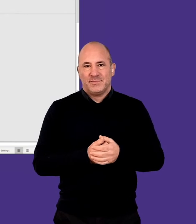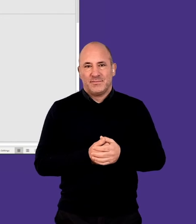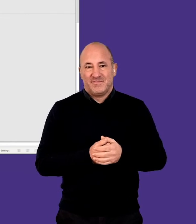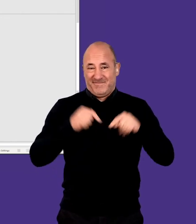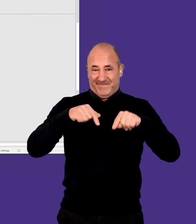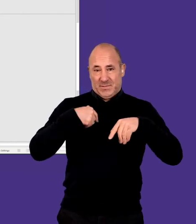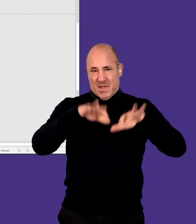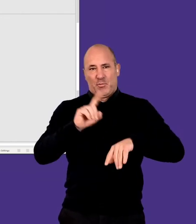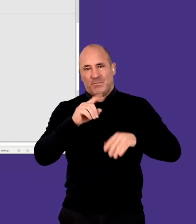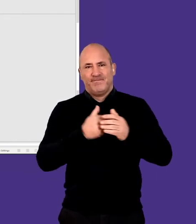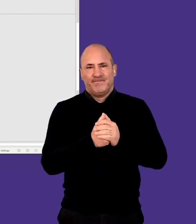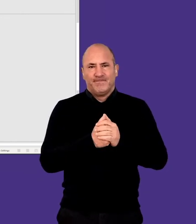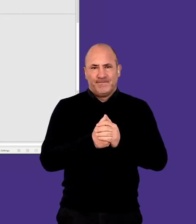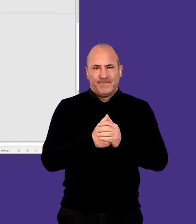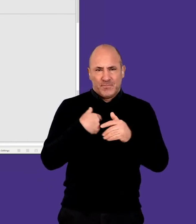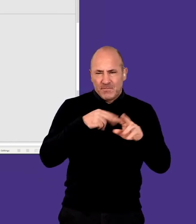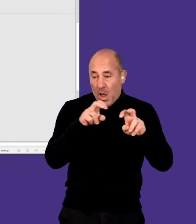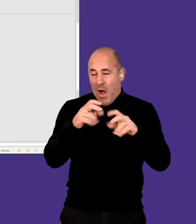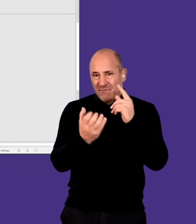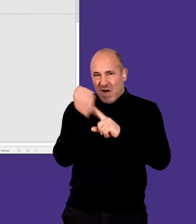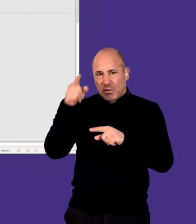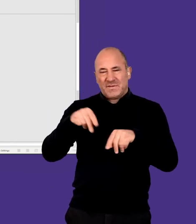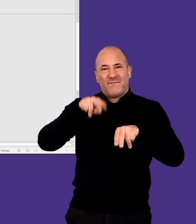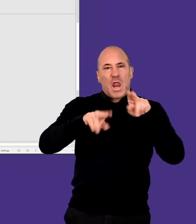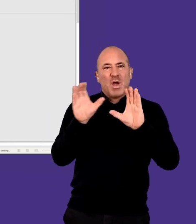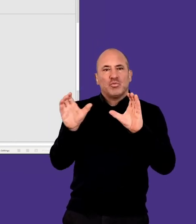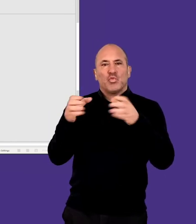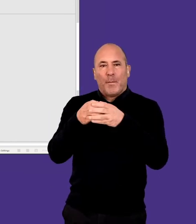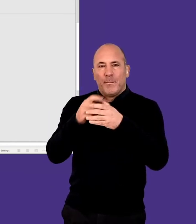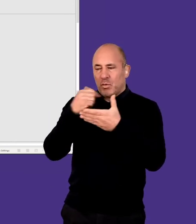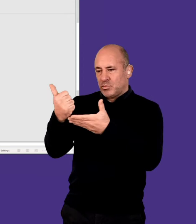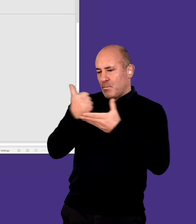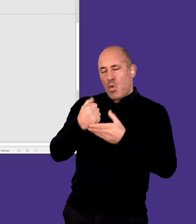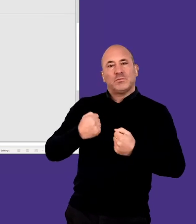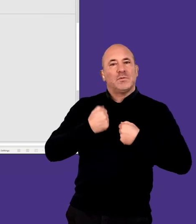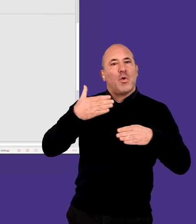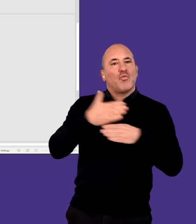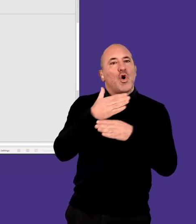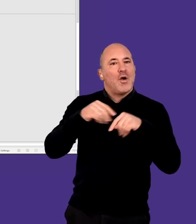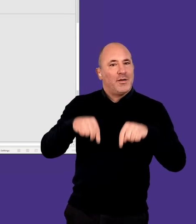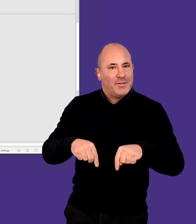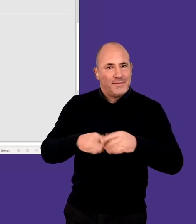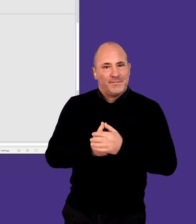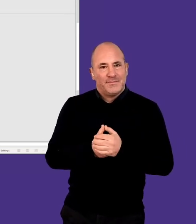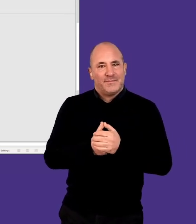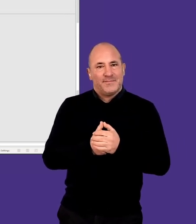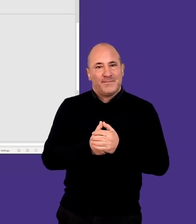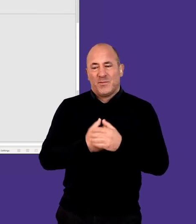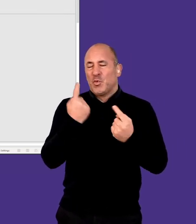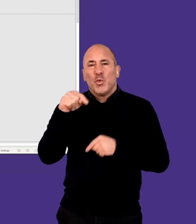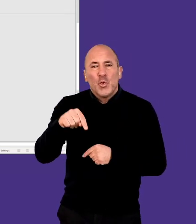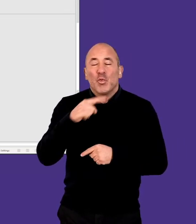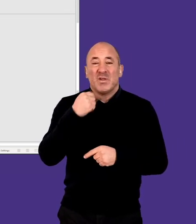in this box, I'm going to add that we've scoped out an evaluation group who will support this strand of work for us. And this is